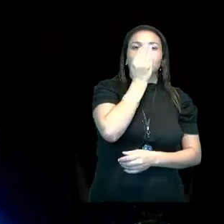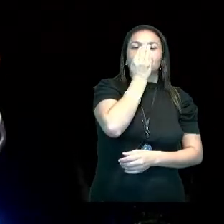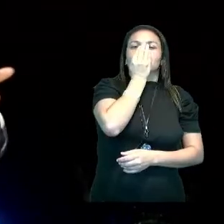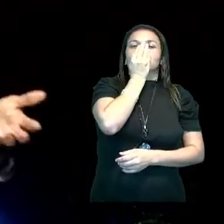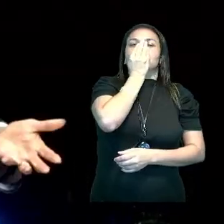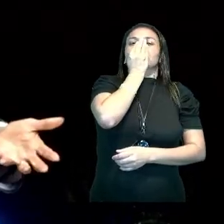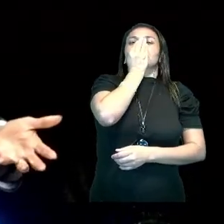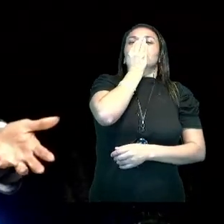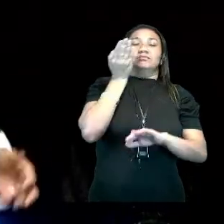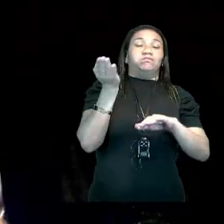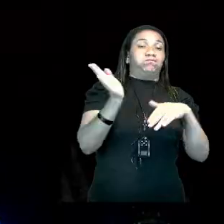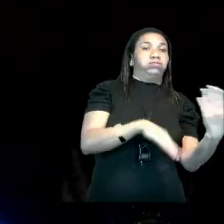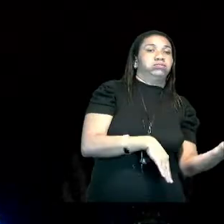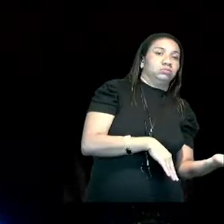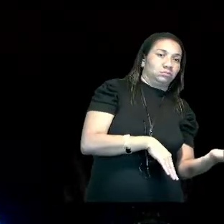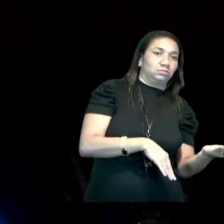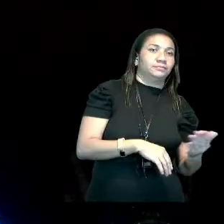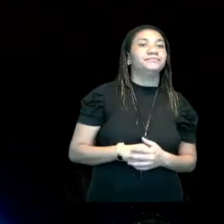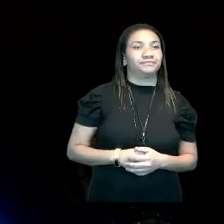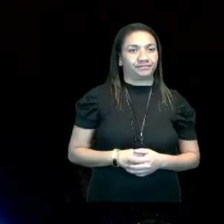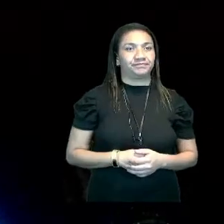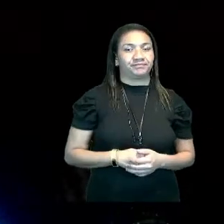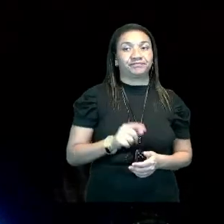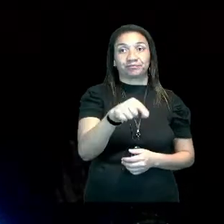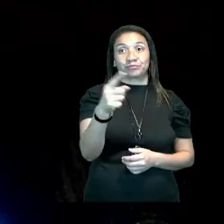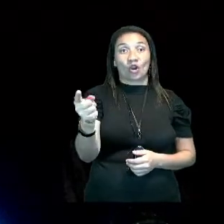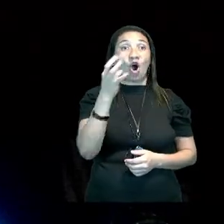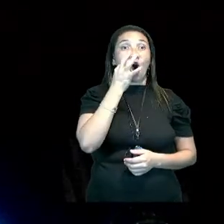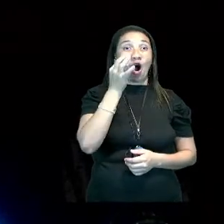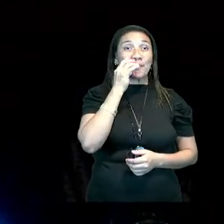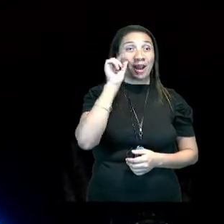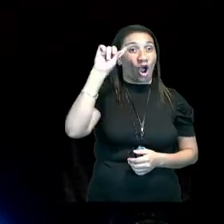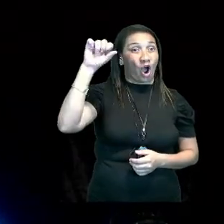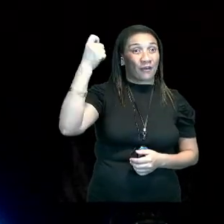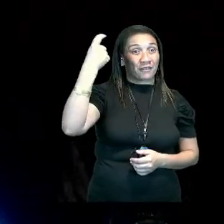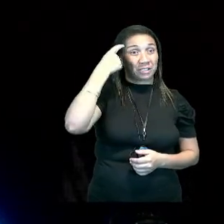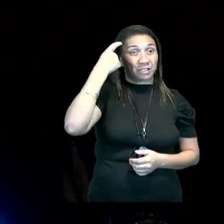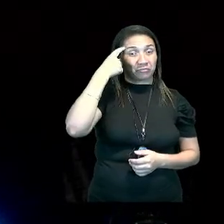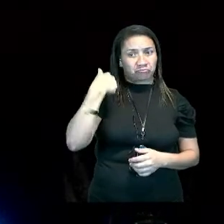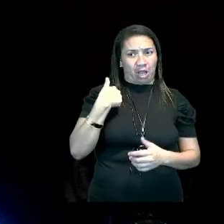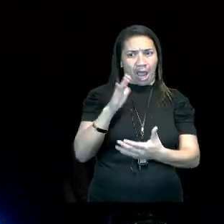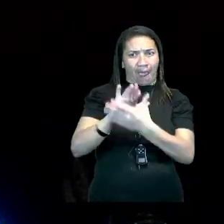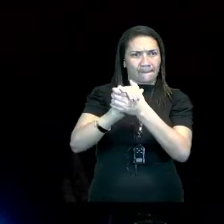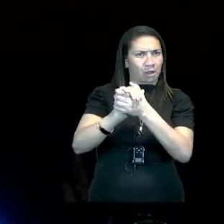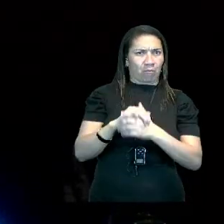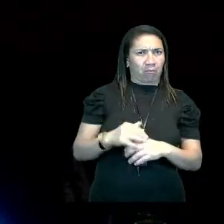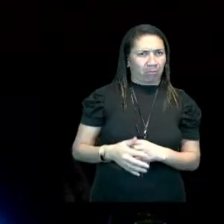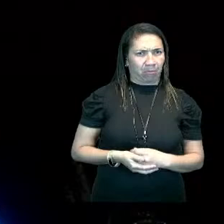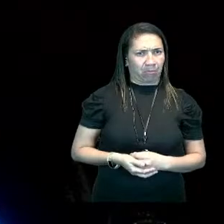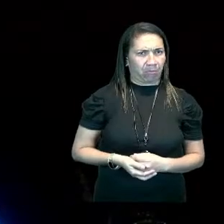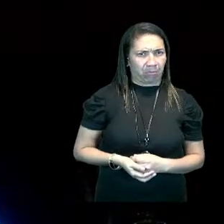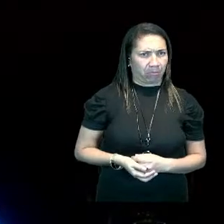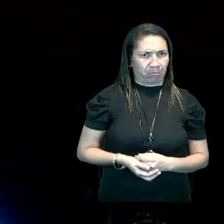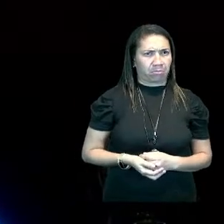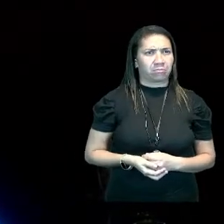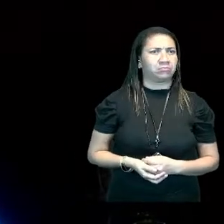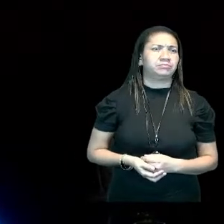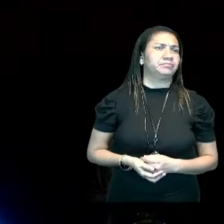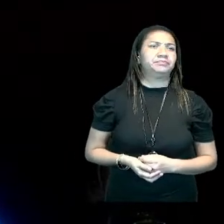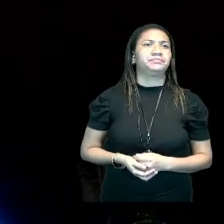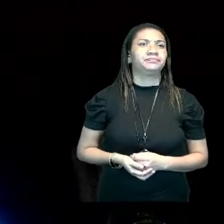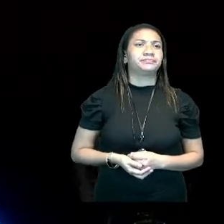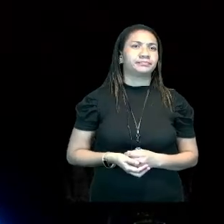Reagan was governor of California. He wasn't a friend of mine. J. Edgar Hoover was head